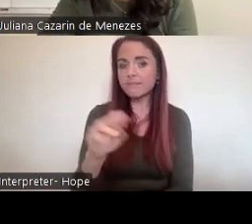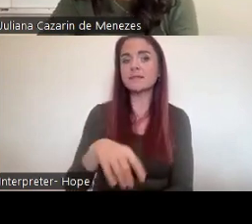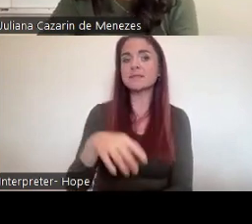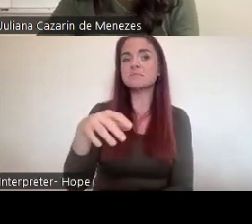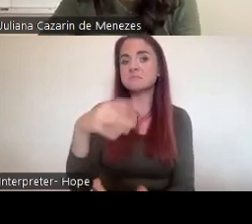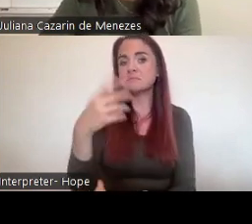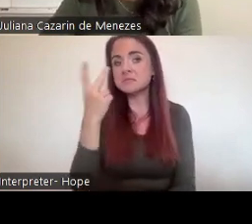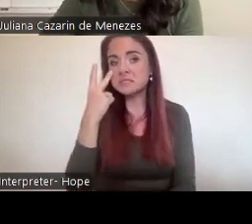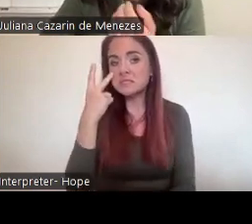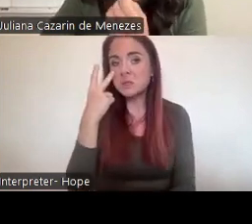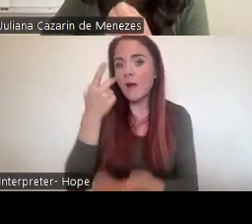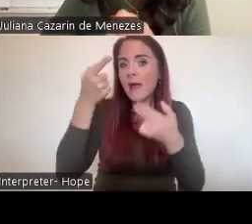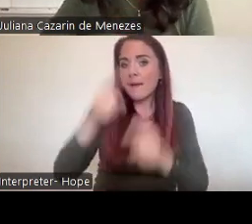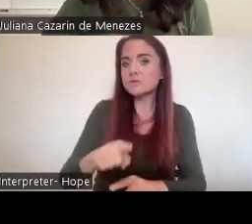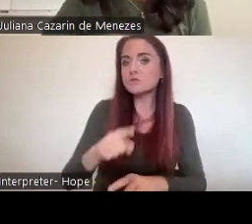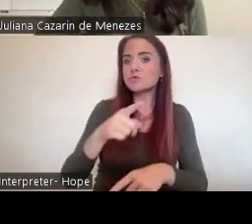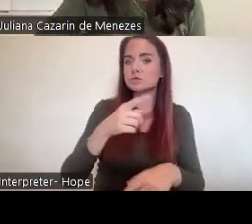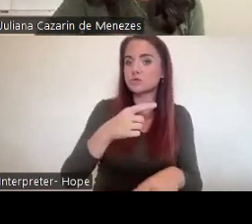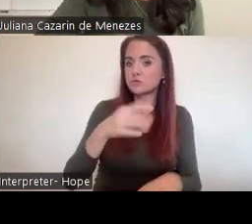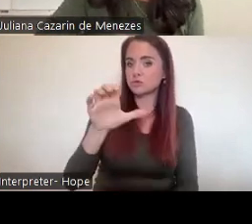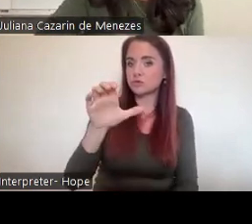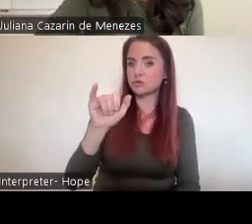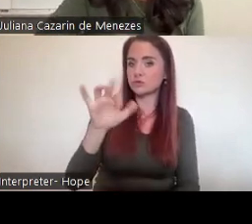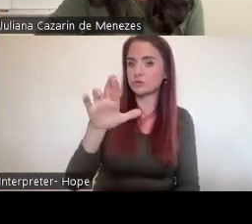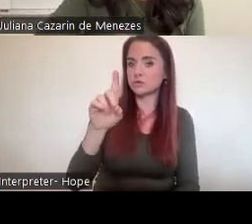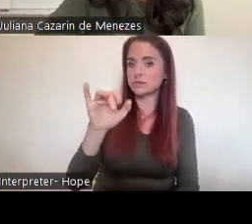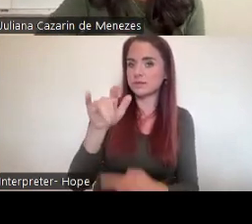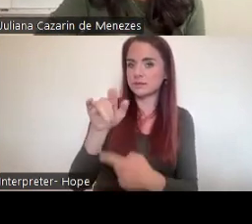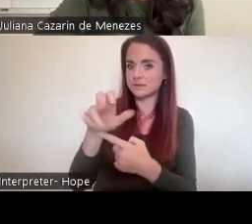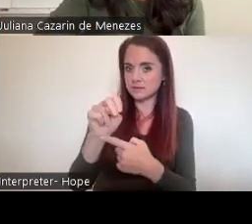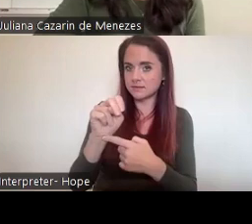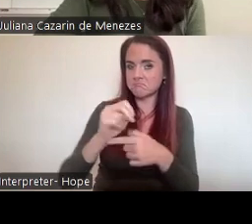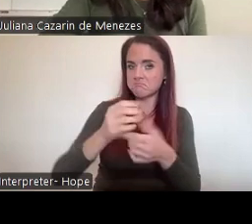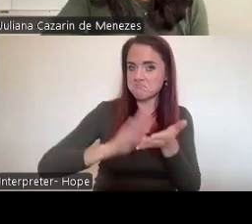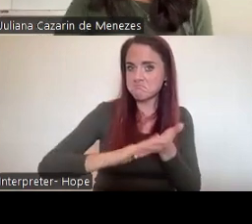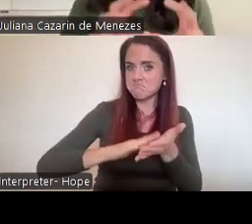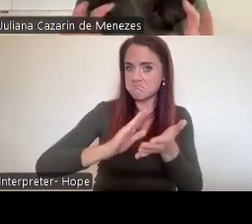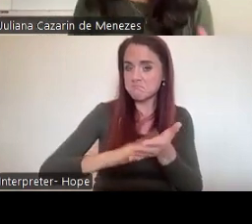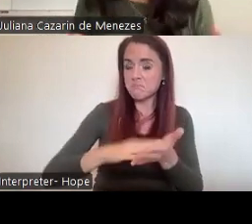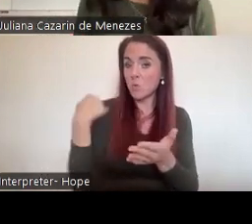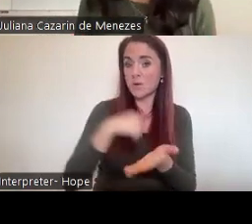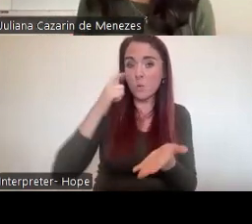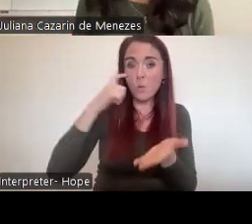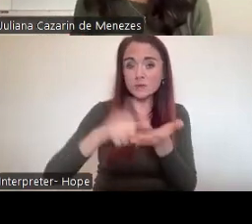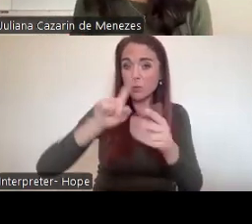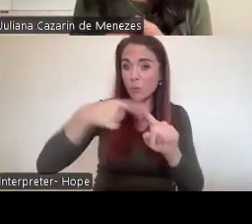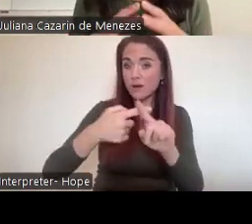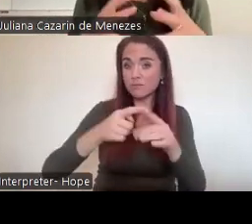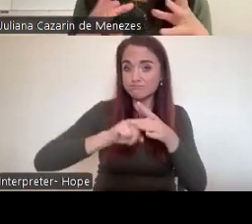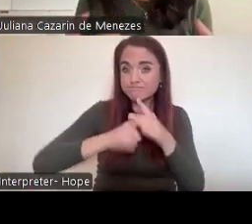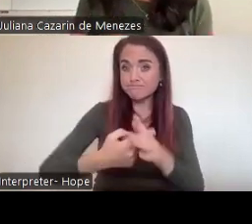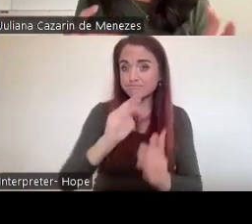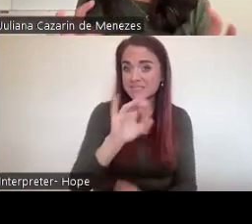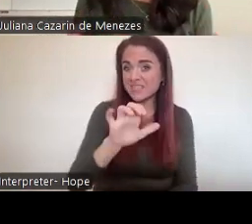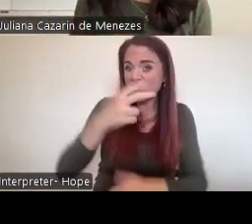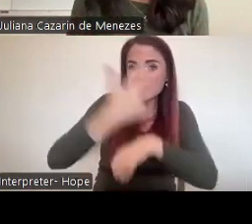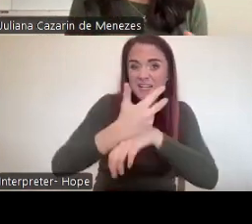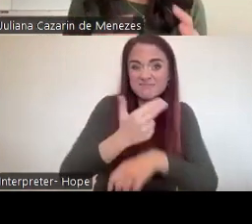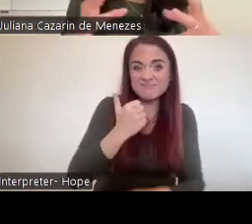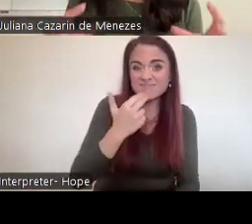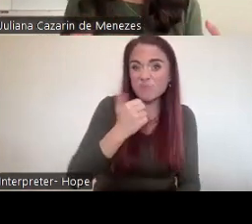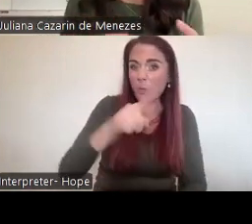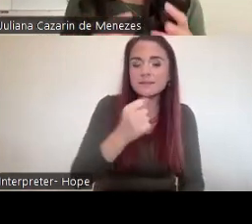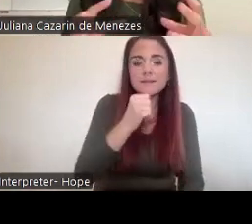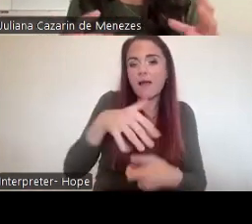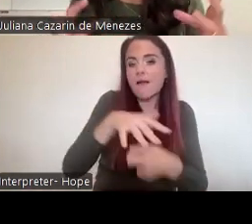circadian clock of these cells. And what we saw is that when we activate MIC for only 3 days, which is still not enough